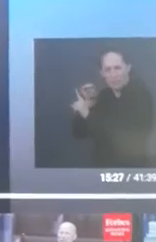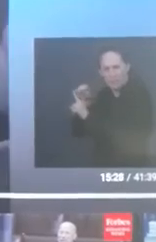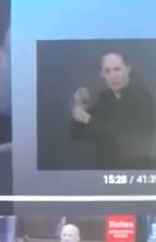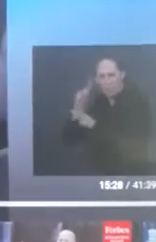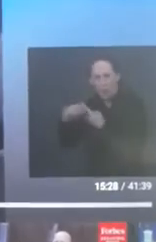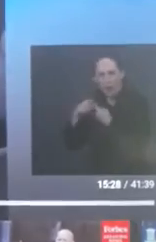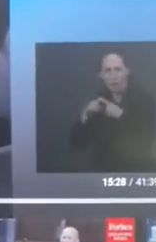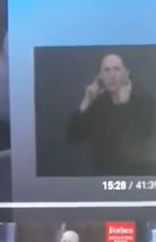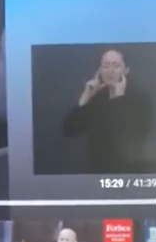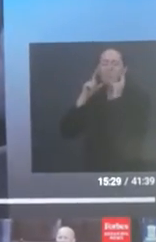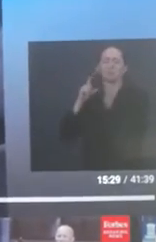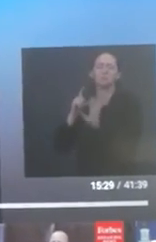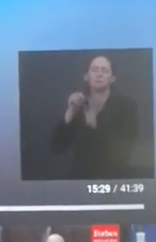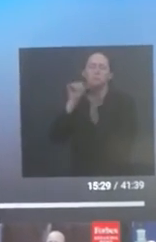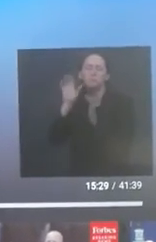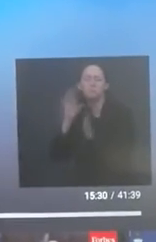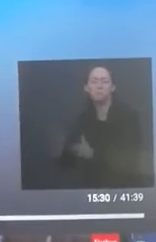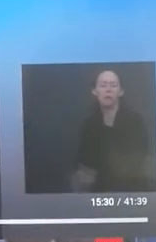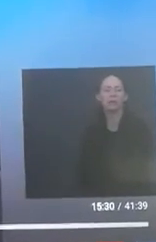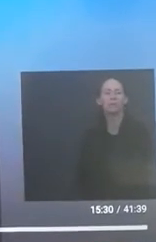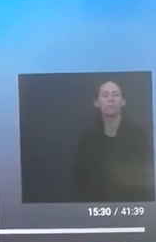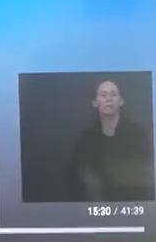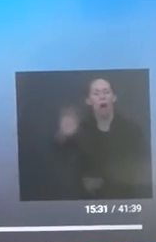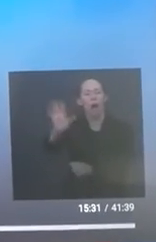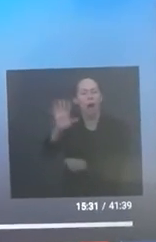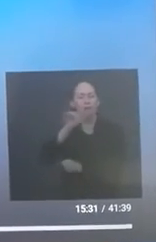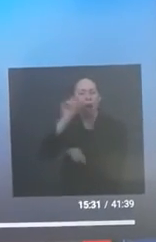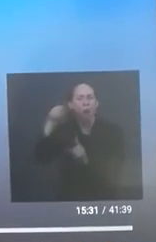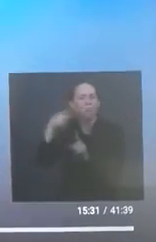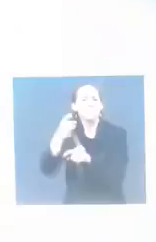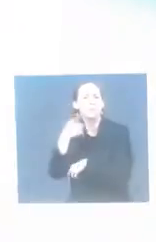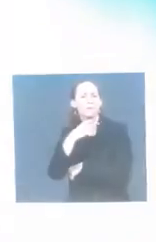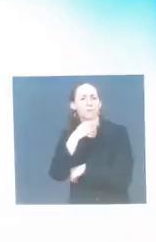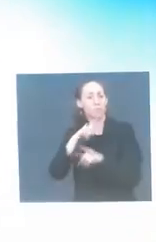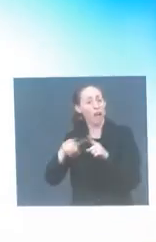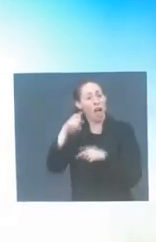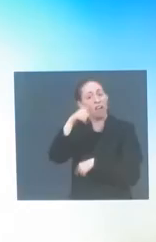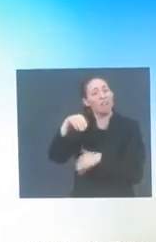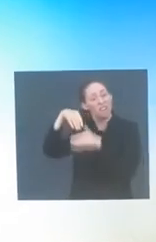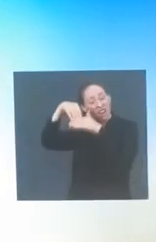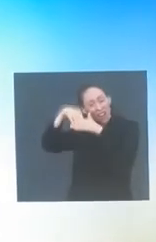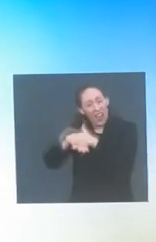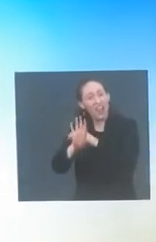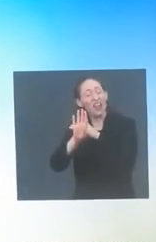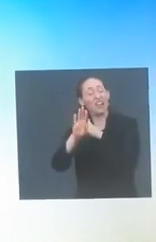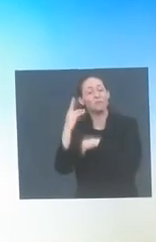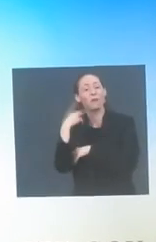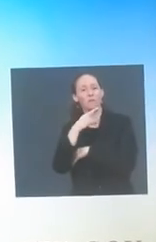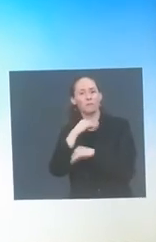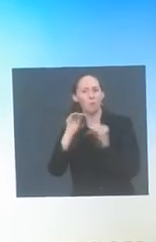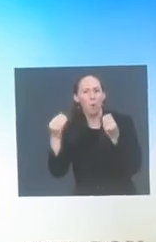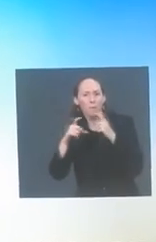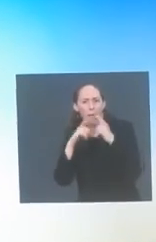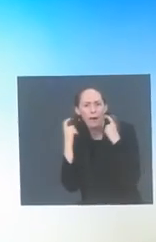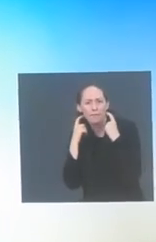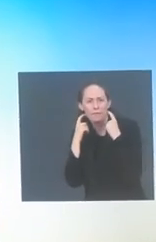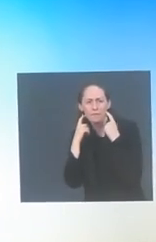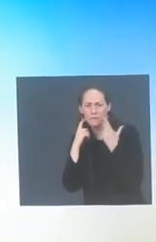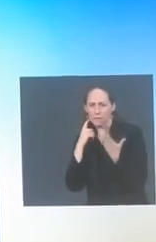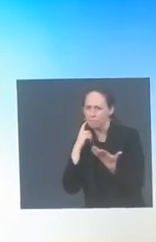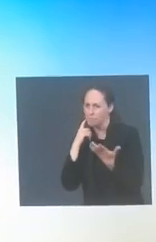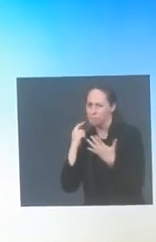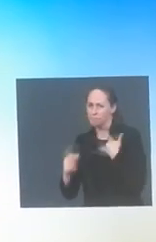Policy. It was not just exiting the restaurant, though. He was walking through the restaurant with no mask on. There is a carve out for people under two